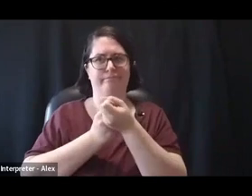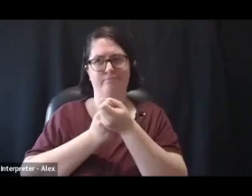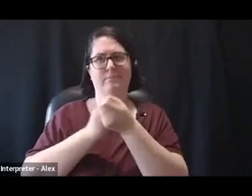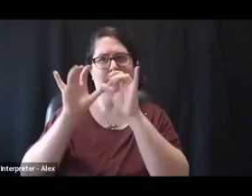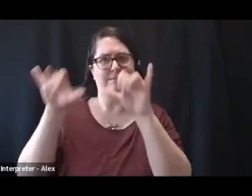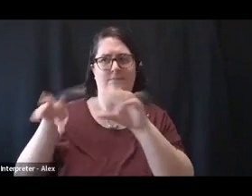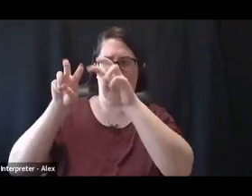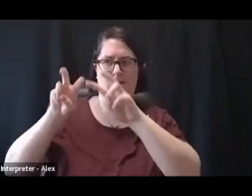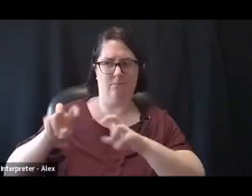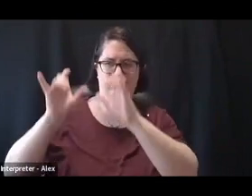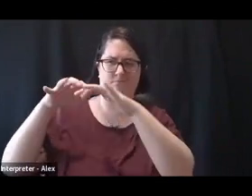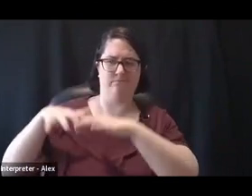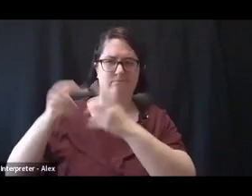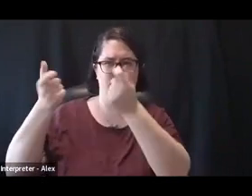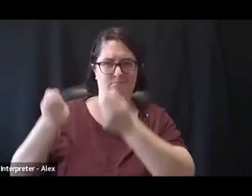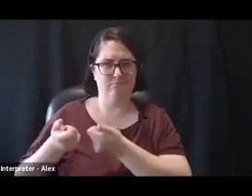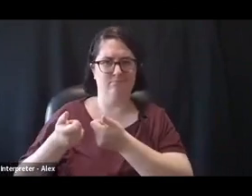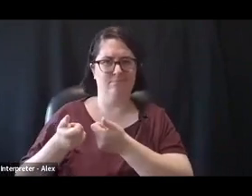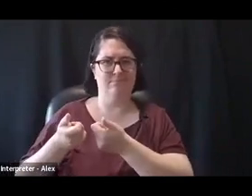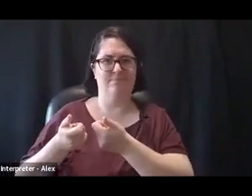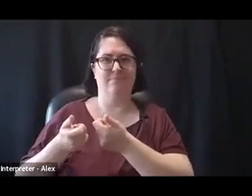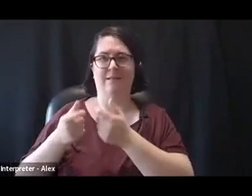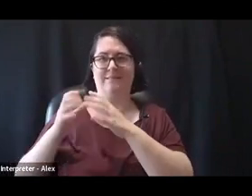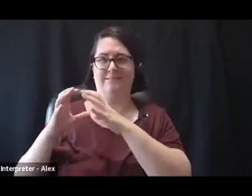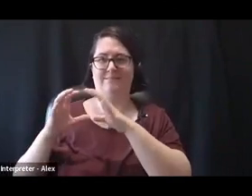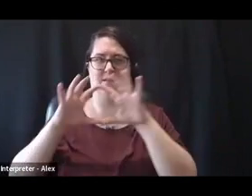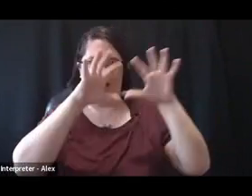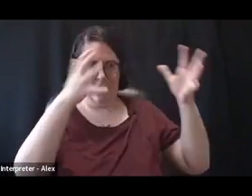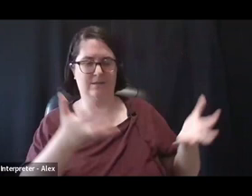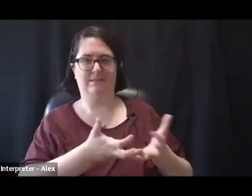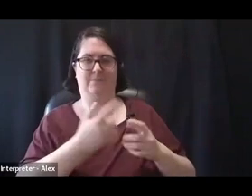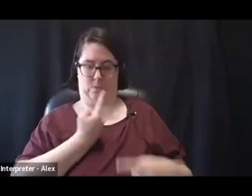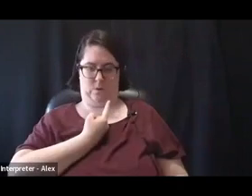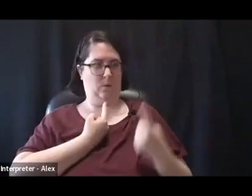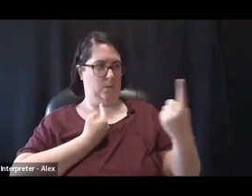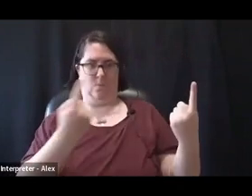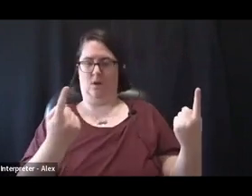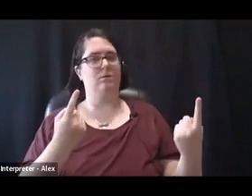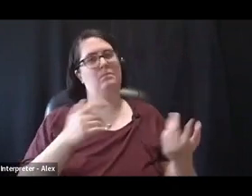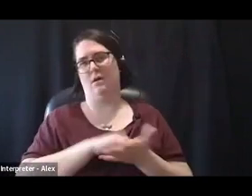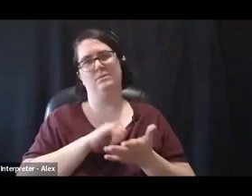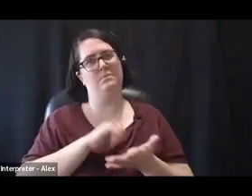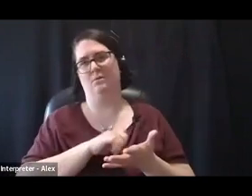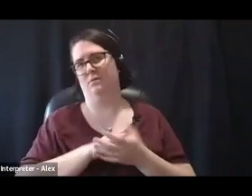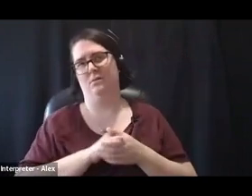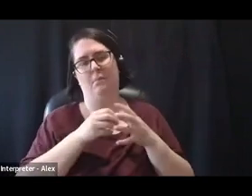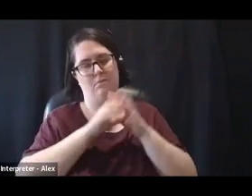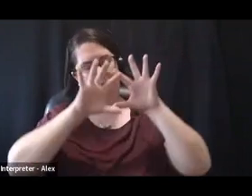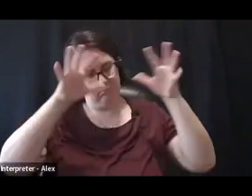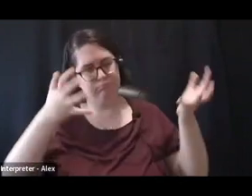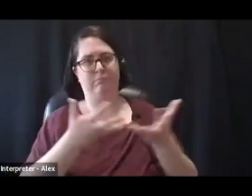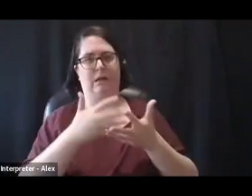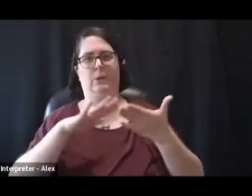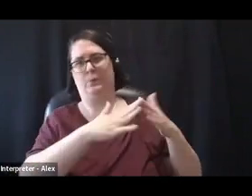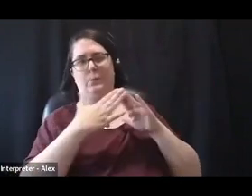that we're building together to, right? Again, it's that collective tissue around sort of reclaiming our stories and that